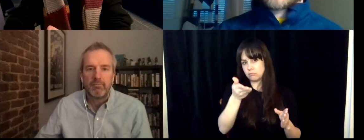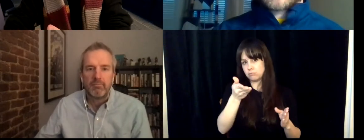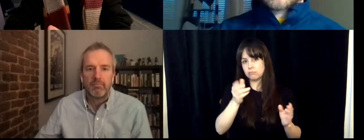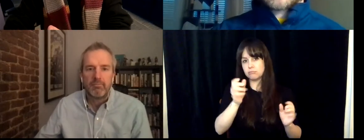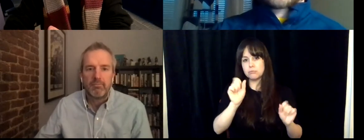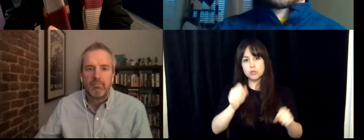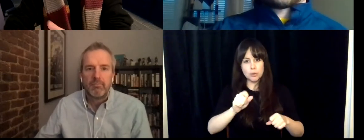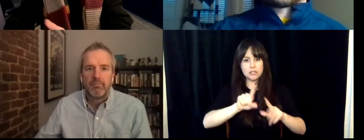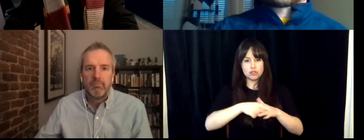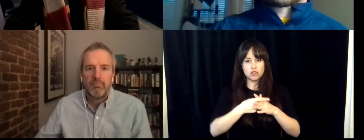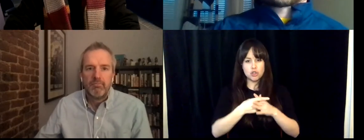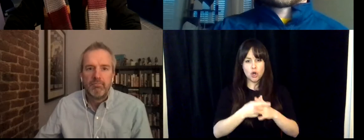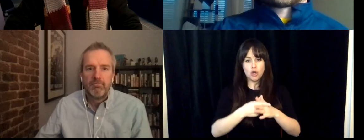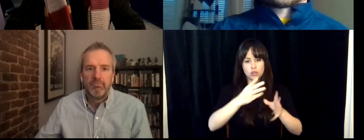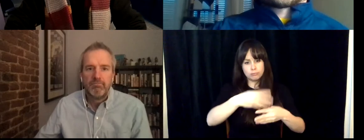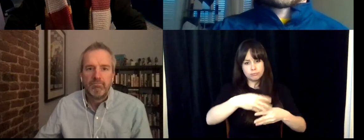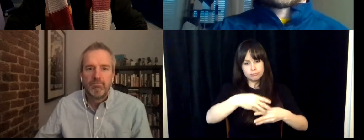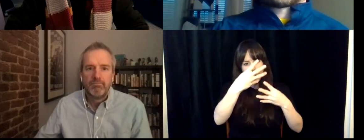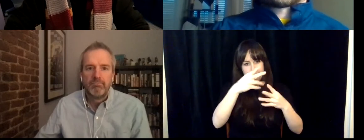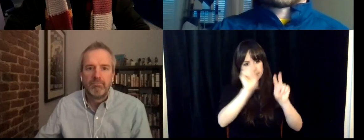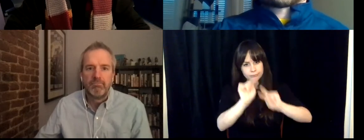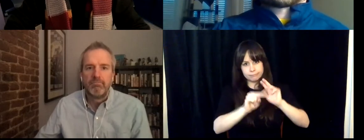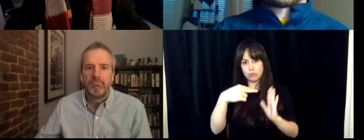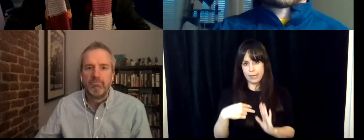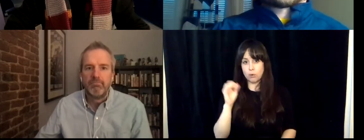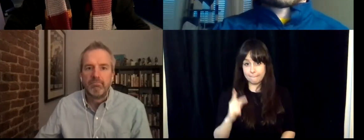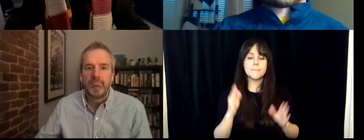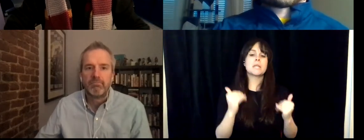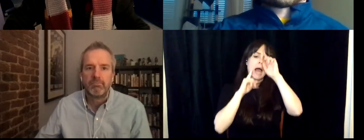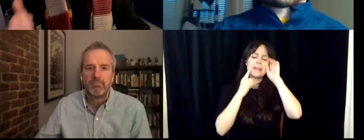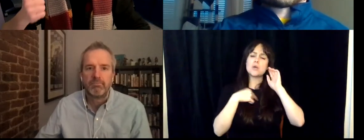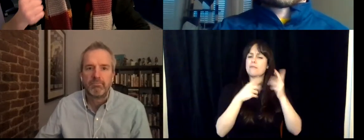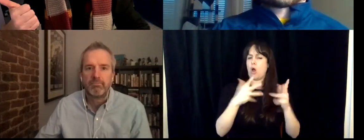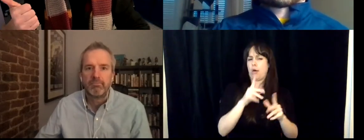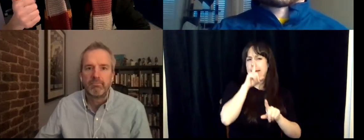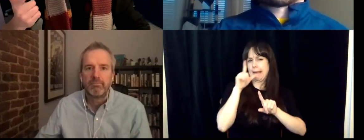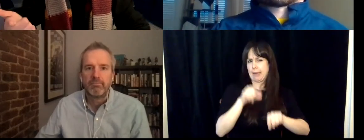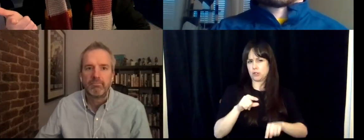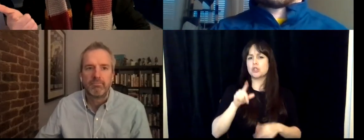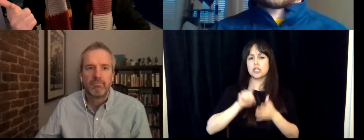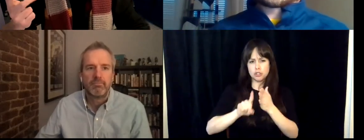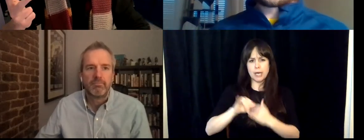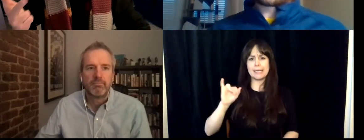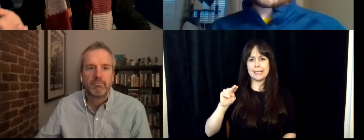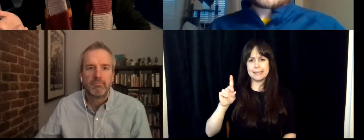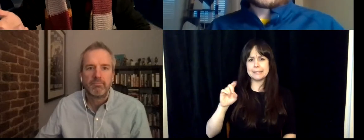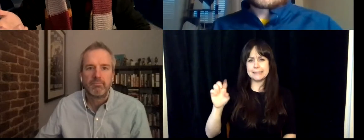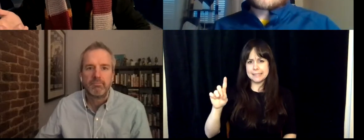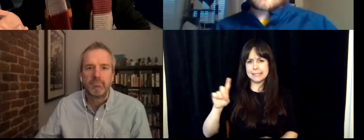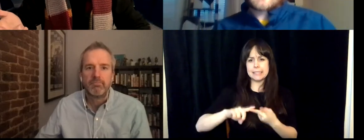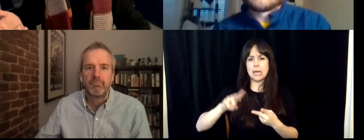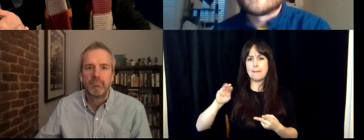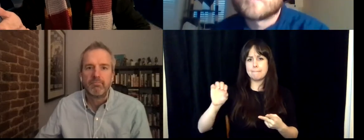I type them real quick. I think we kind of answered this one. You look at Indeed, look at Monster, look on the